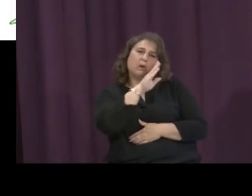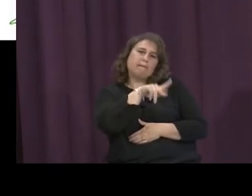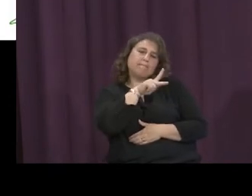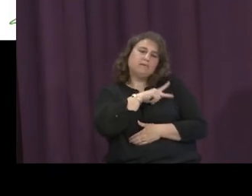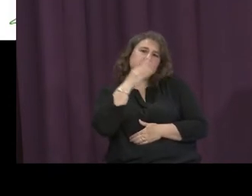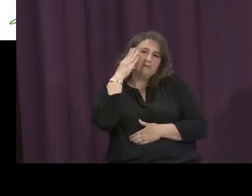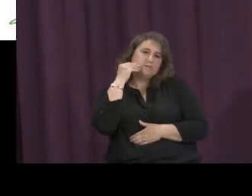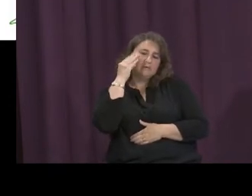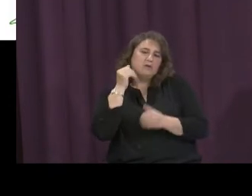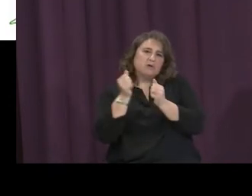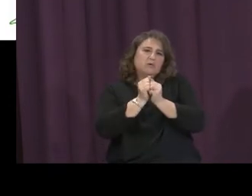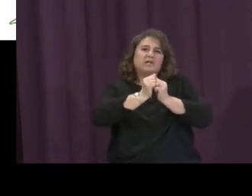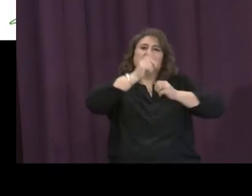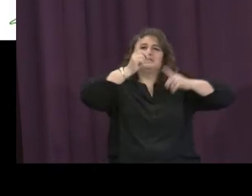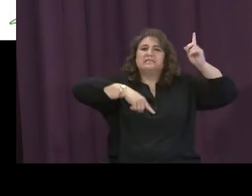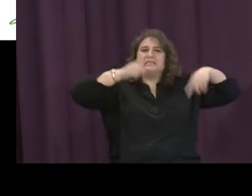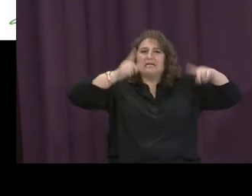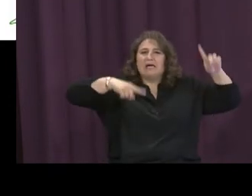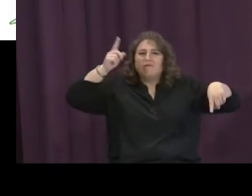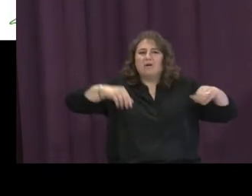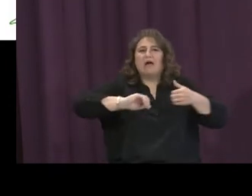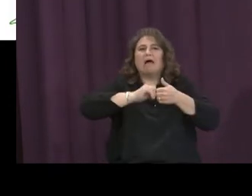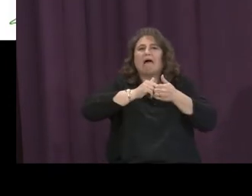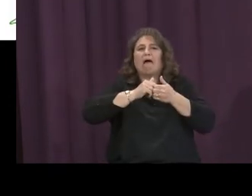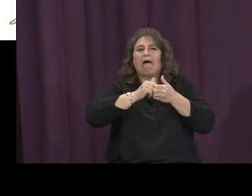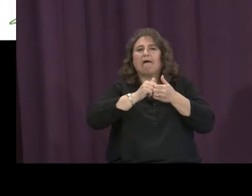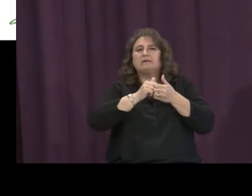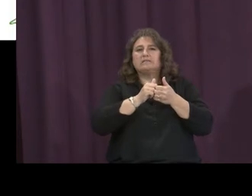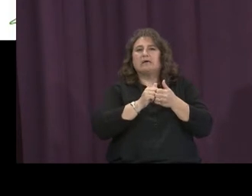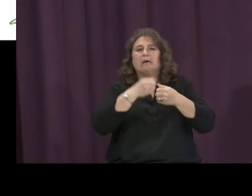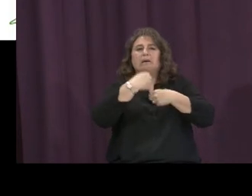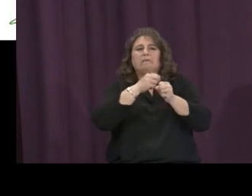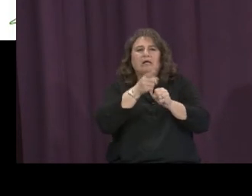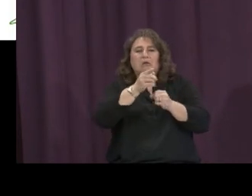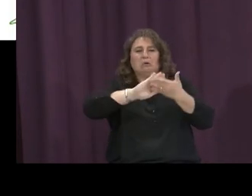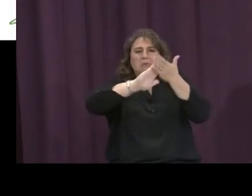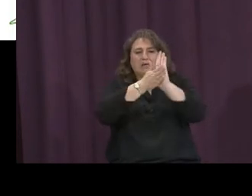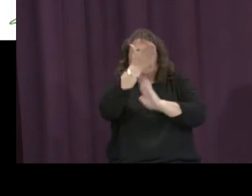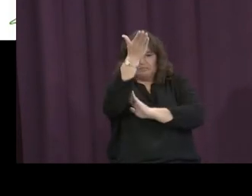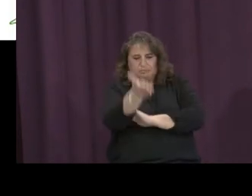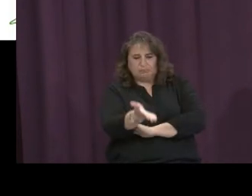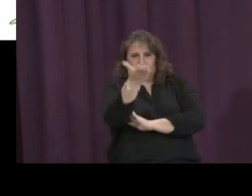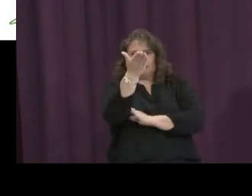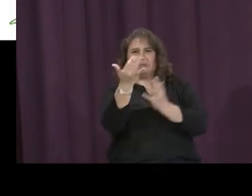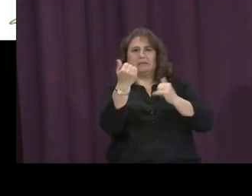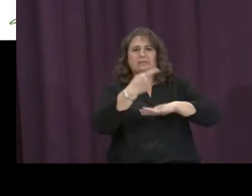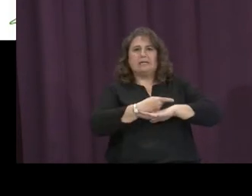had with diversity? How has it shaped you into the person you are today? You know,